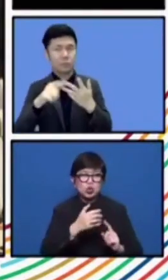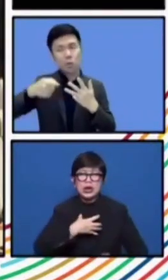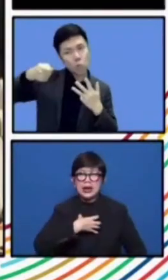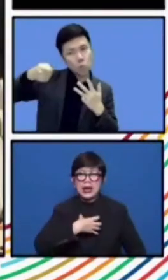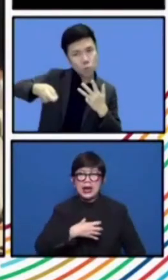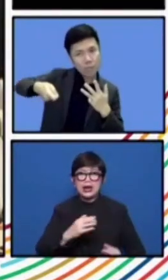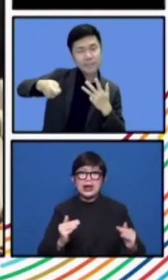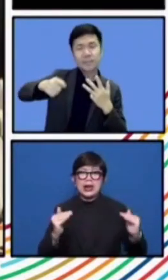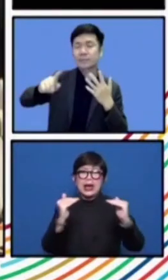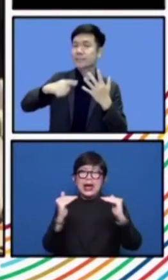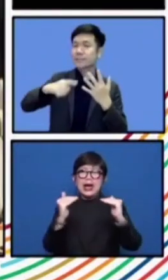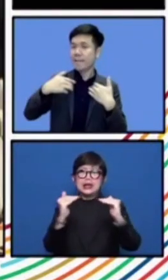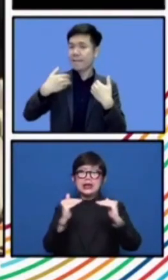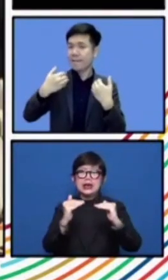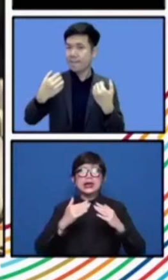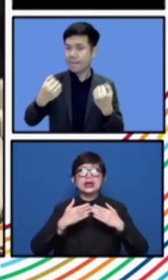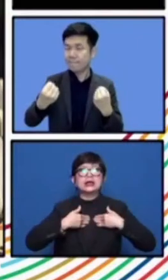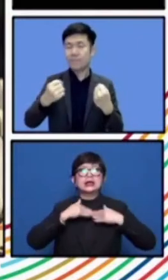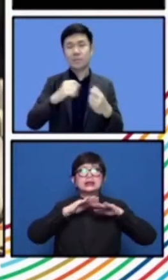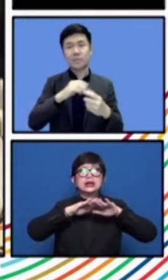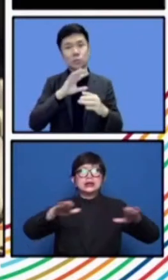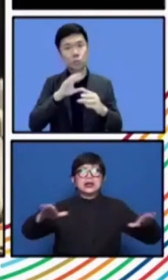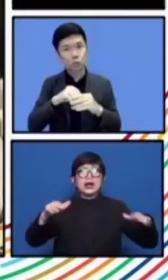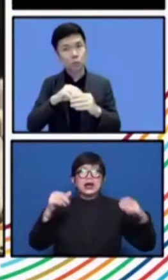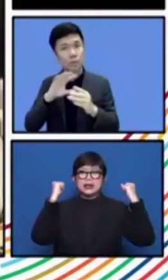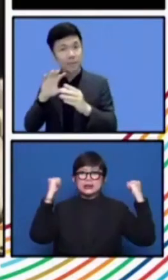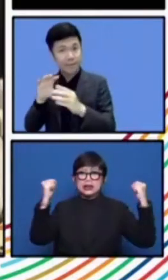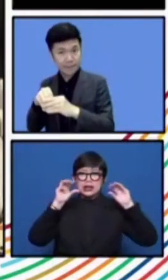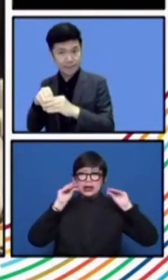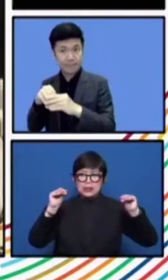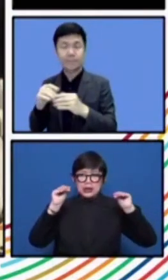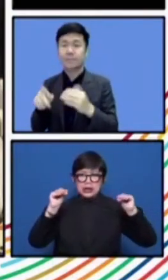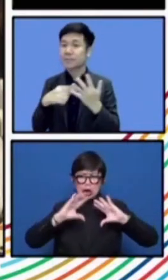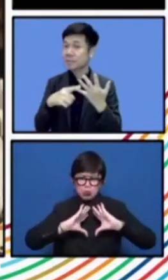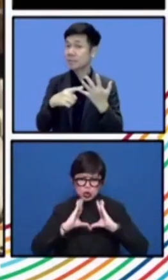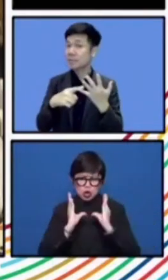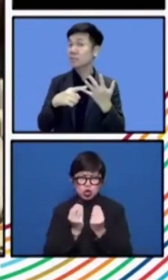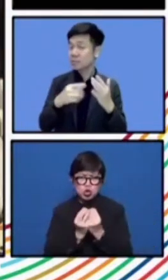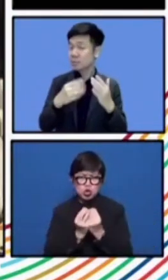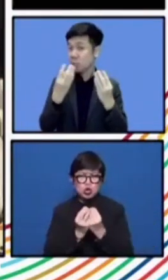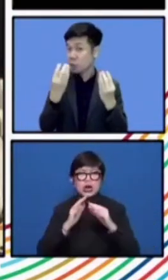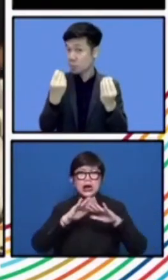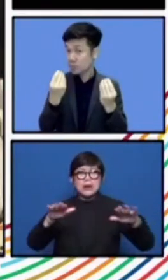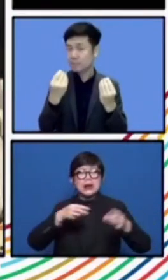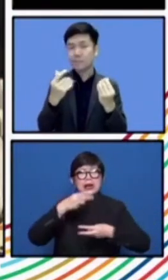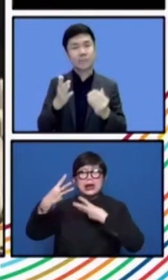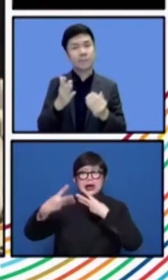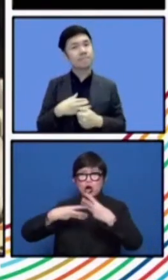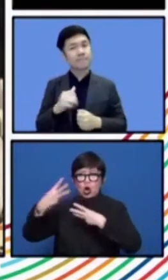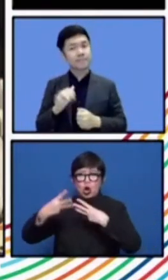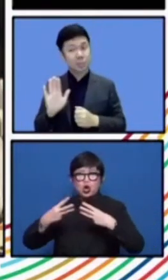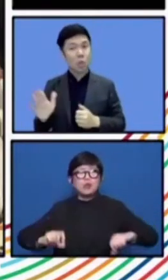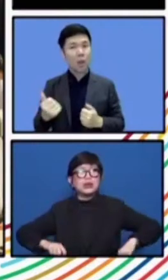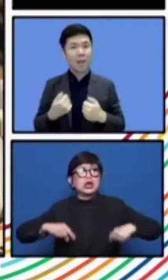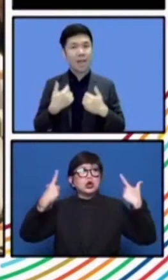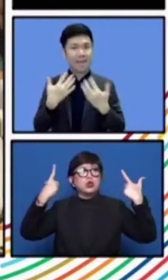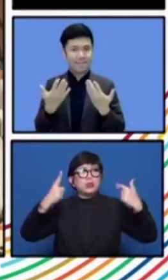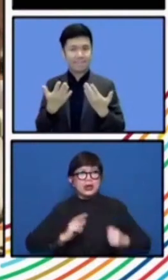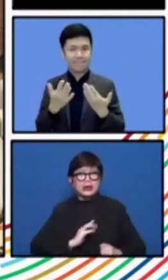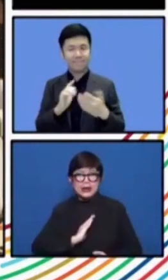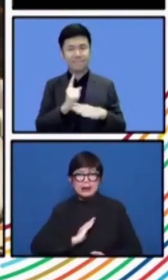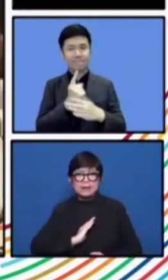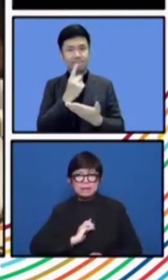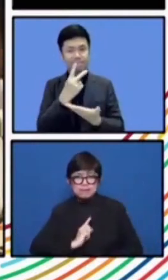well-being inclusive education Economic Security Independent Living disaster and humanitarian